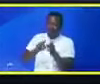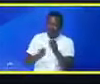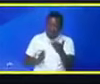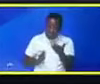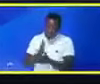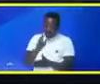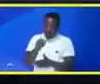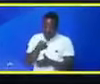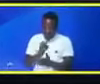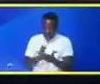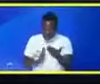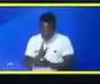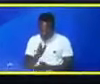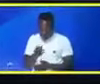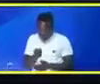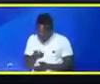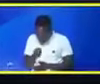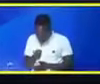correct keys.